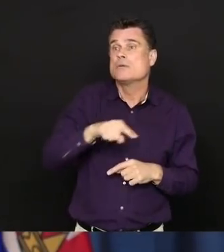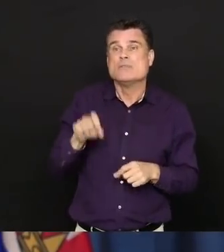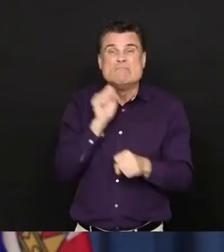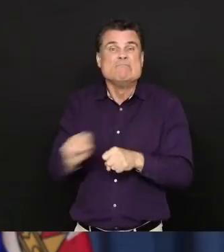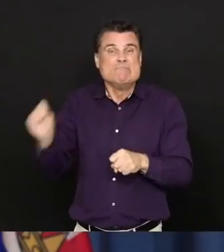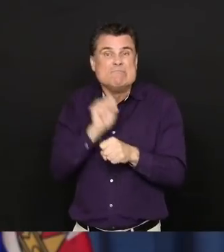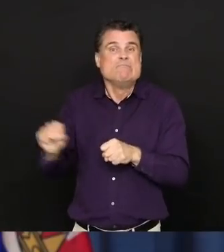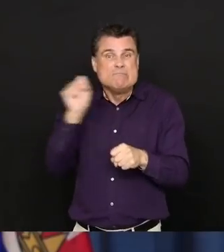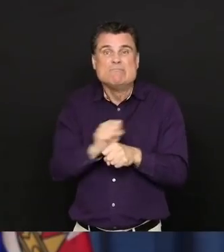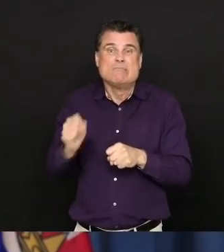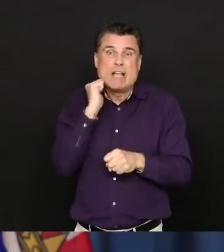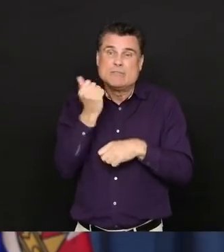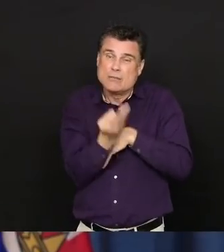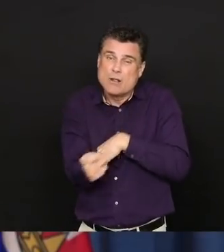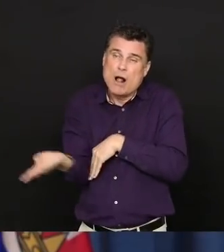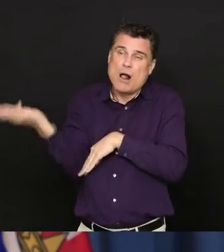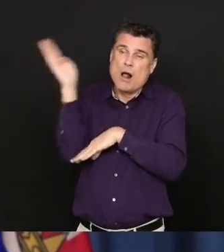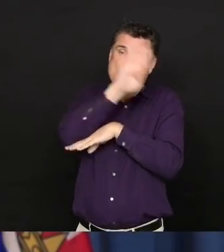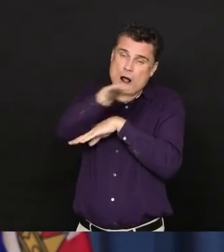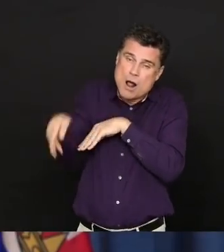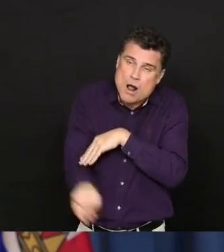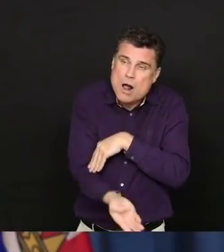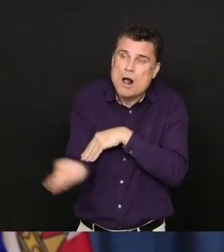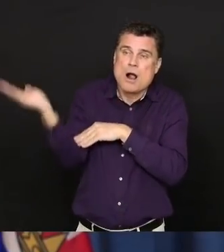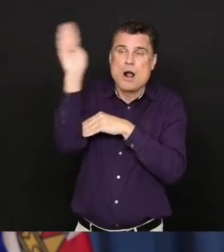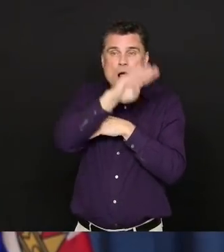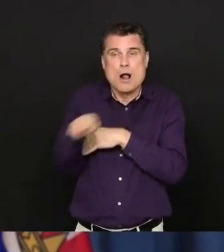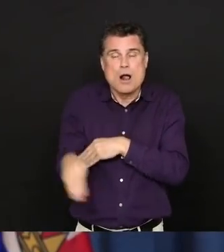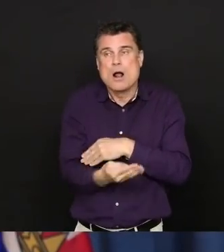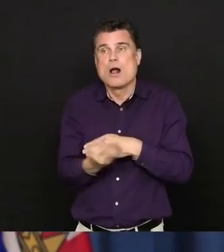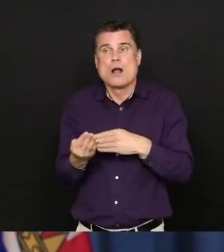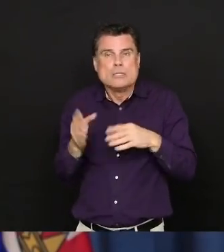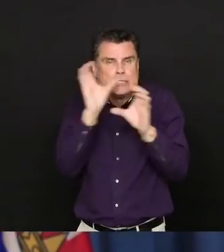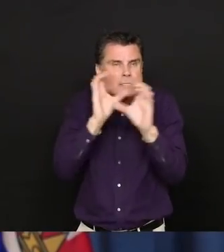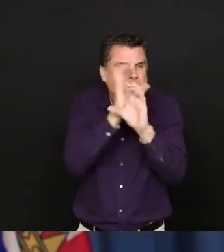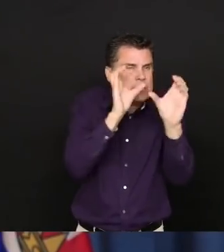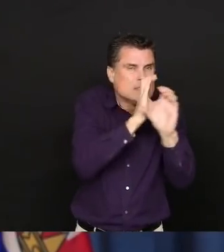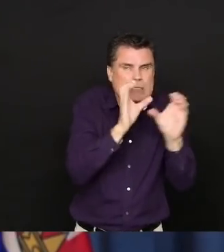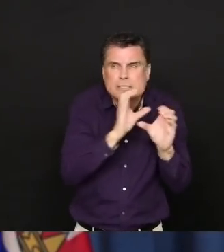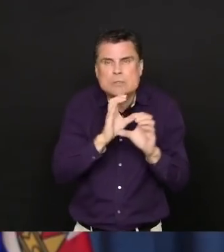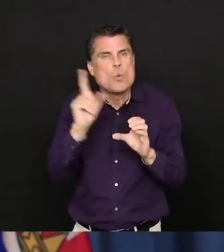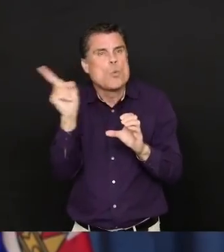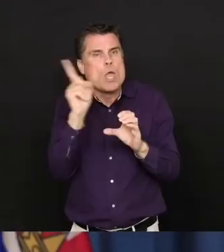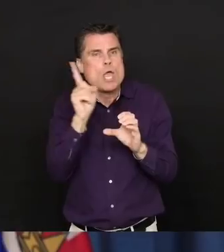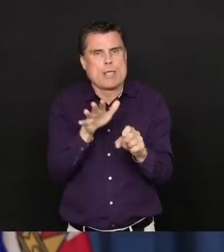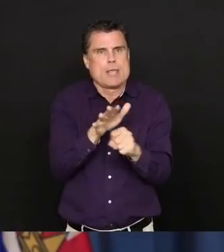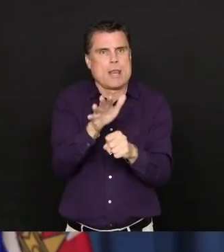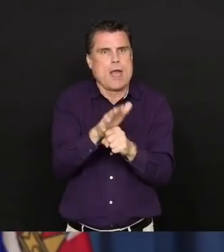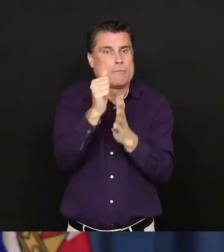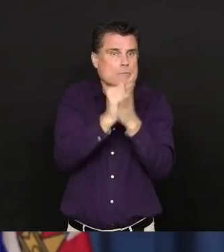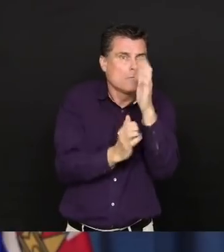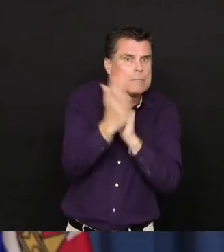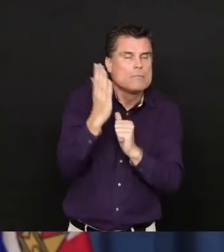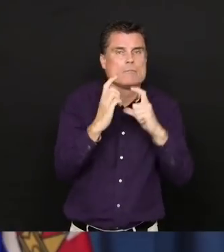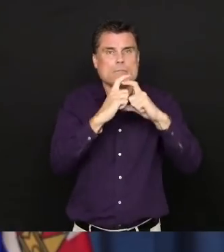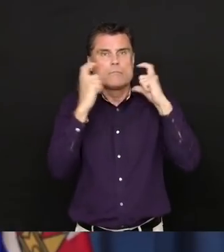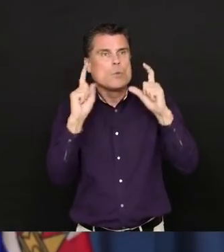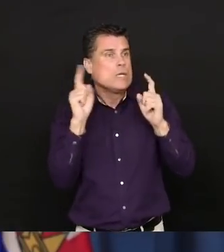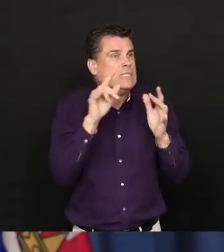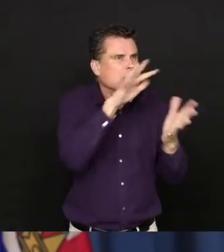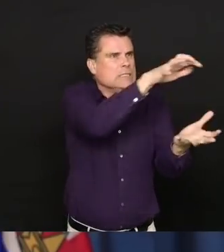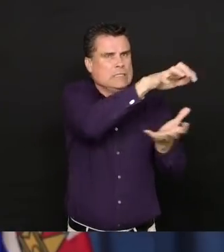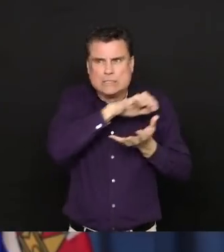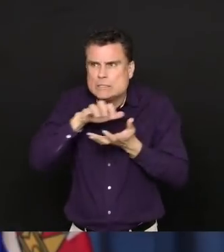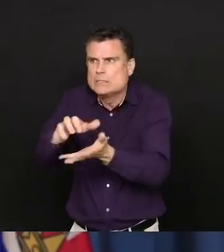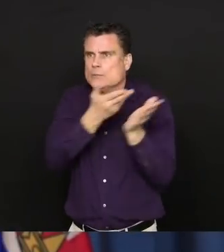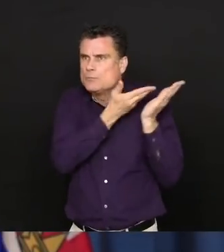helpful to us. We've been working closely with health ministers across the country on this, and I can tell you that we are not going to stop until we